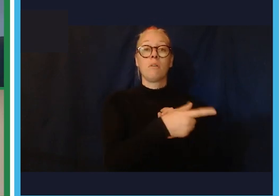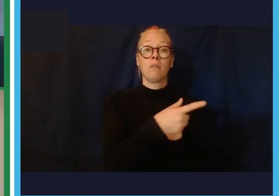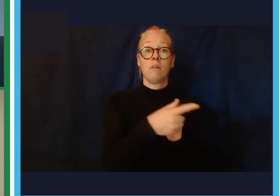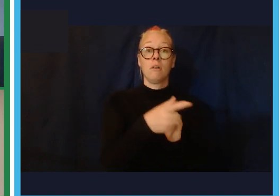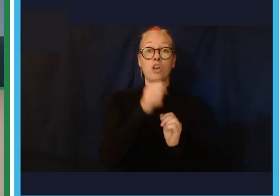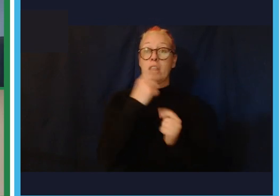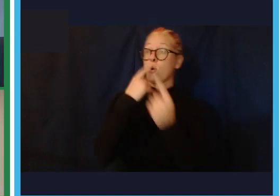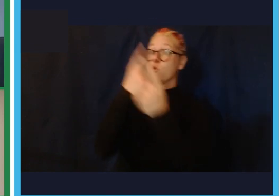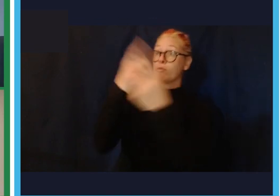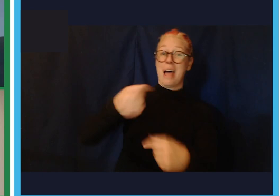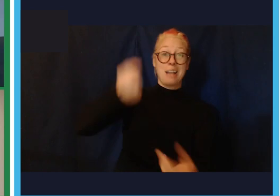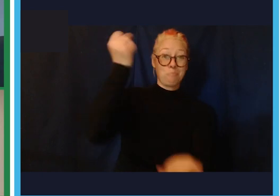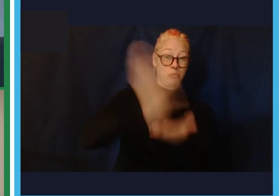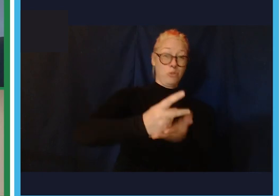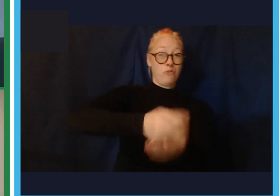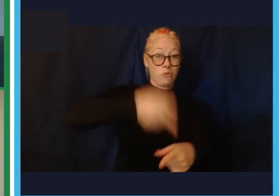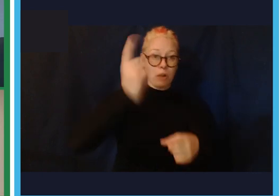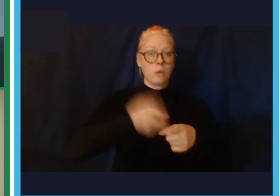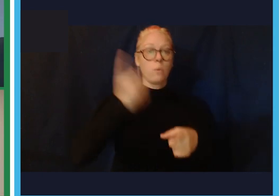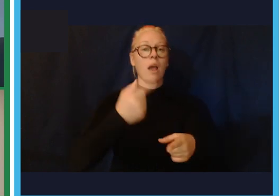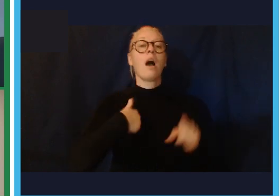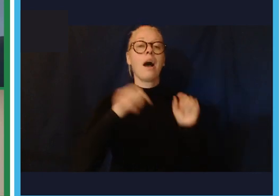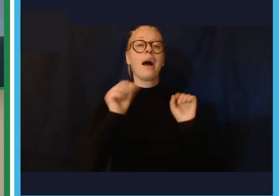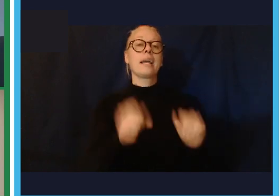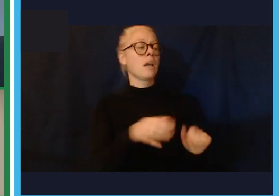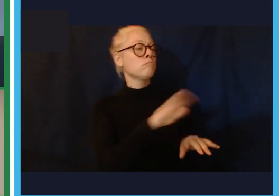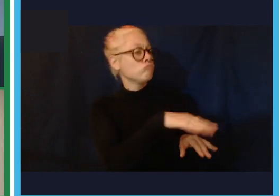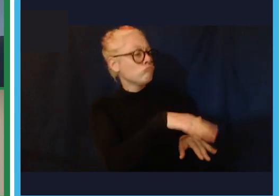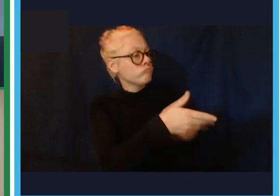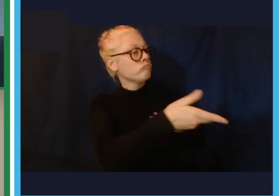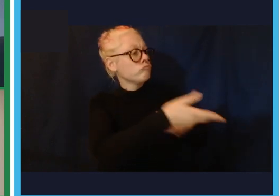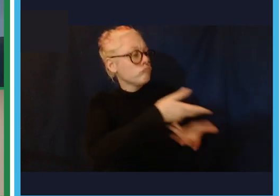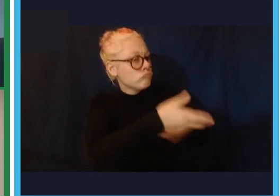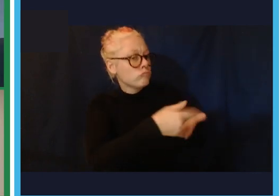like, okay, I haven't heard, you know, like,